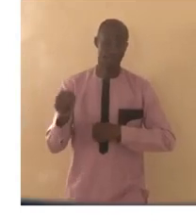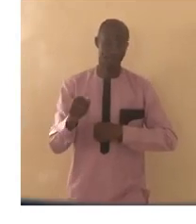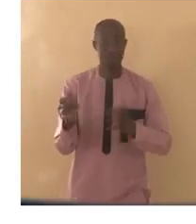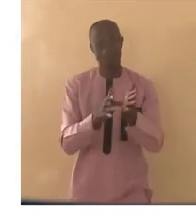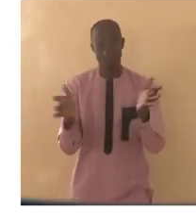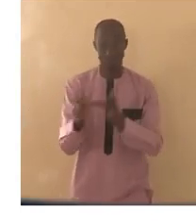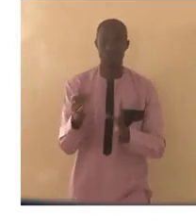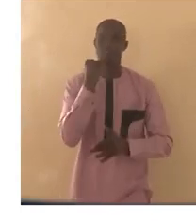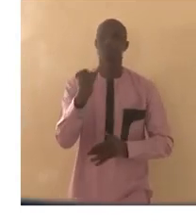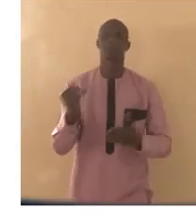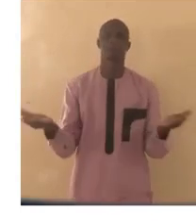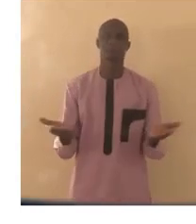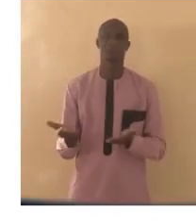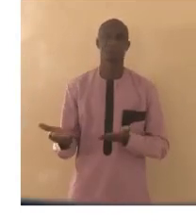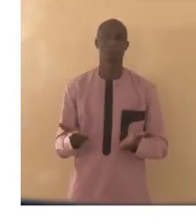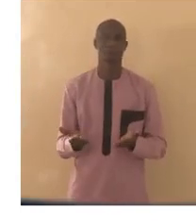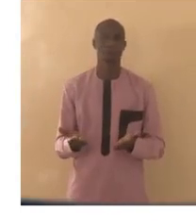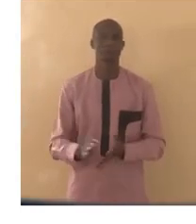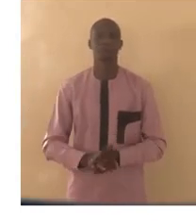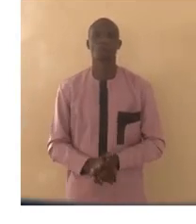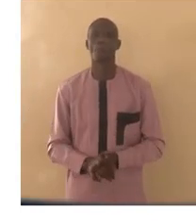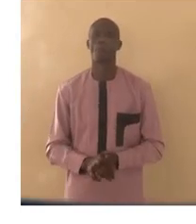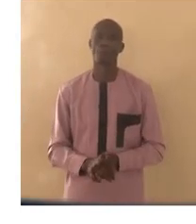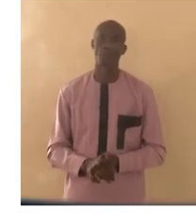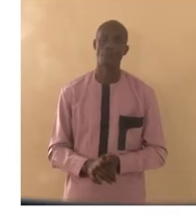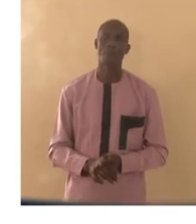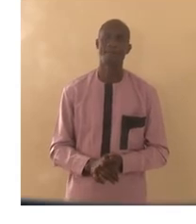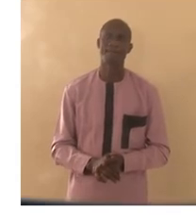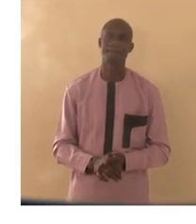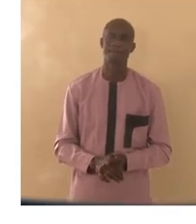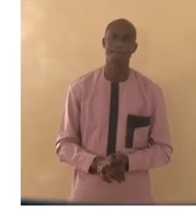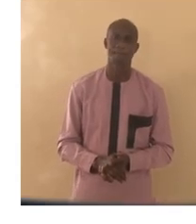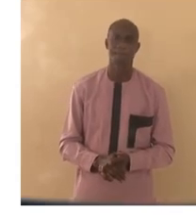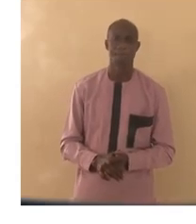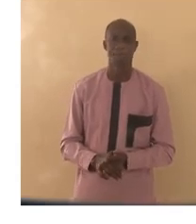Oh yes, Jesus is here.